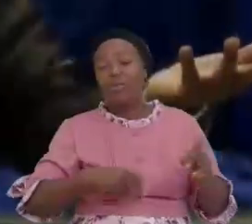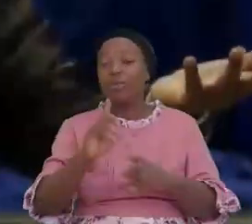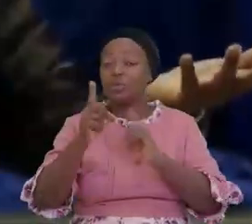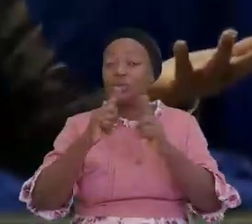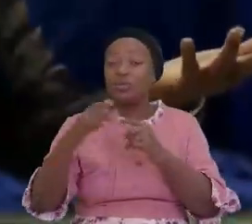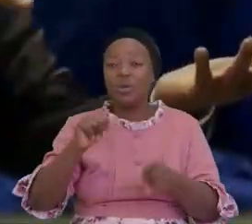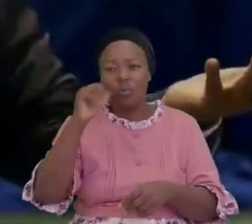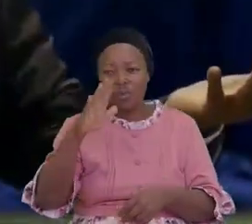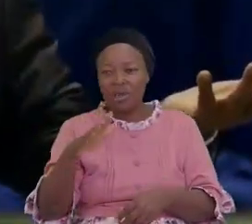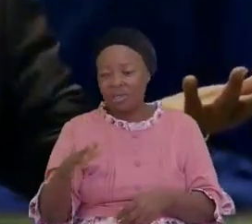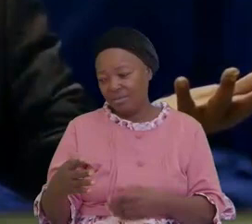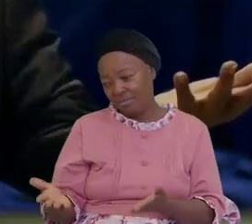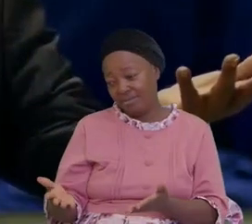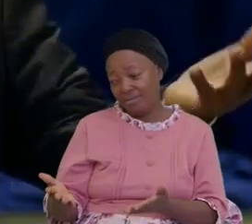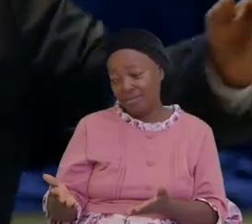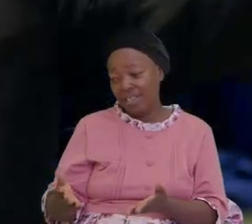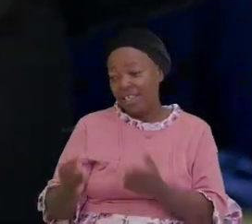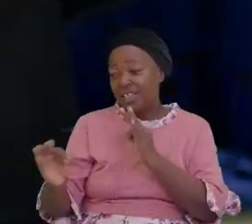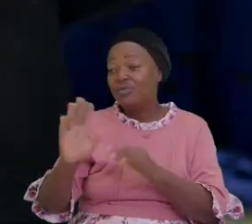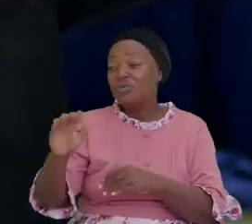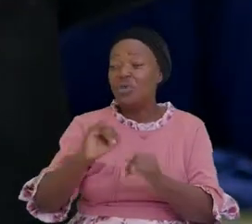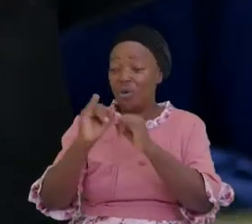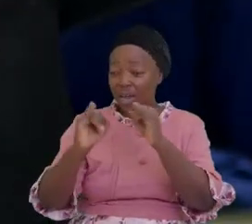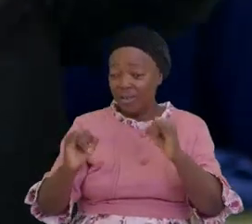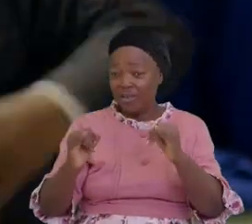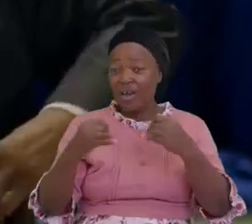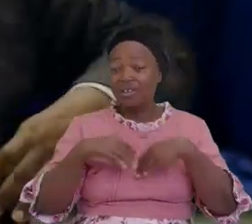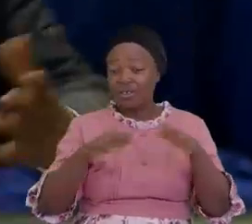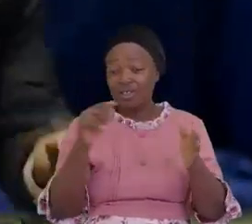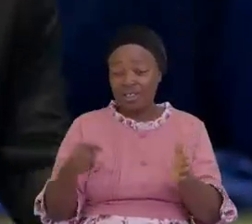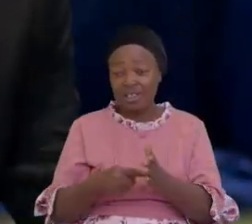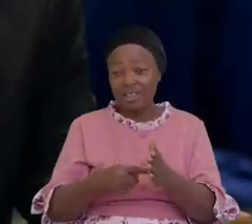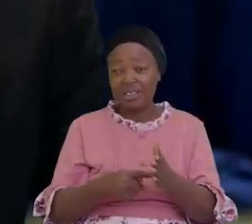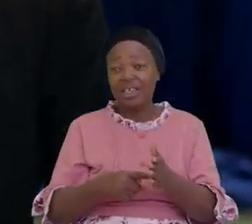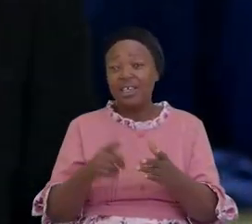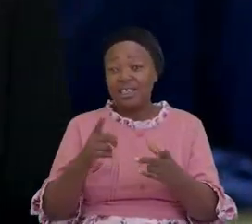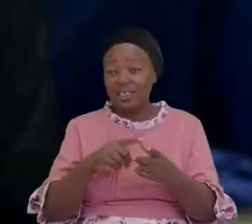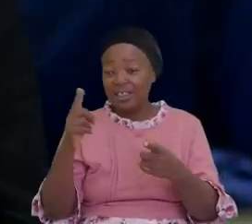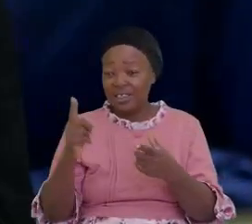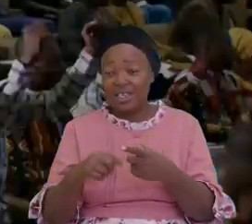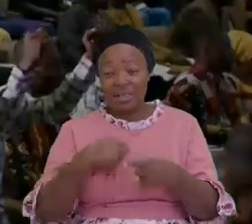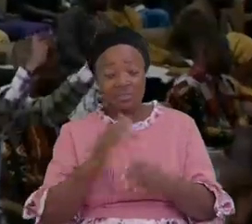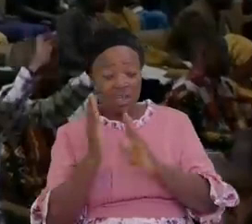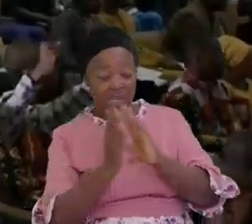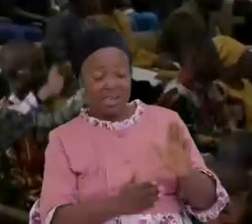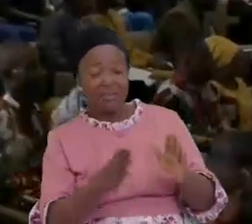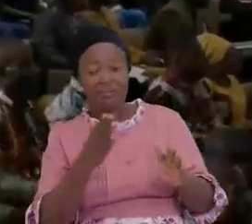said, if your God has done this, I abandon idol. I'm going to serve the Lord.